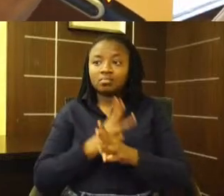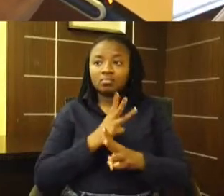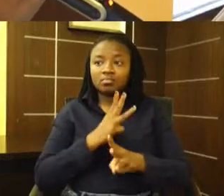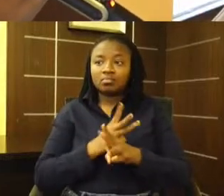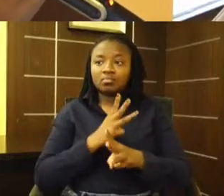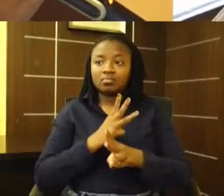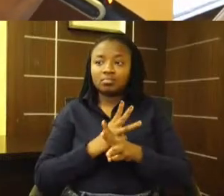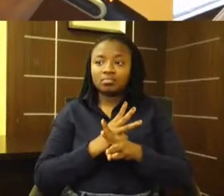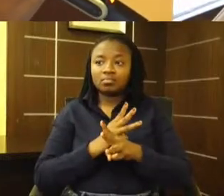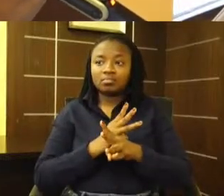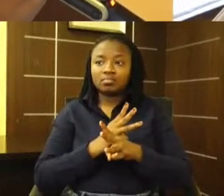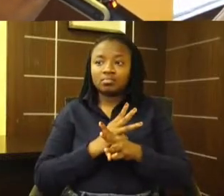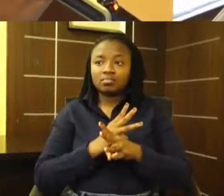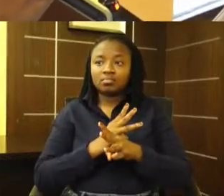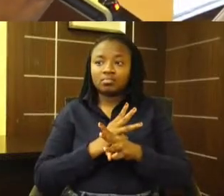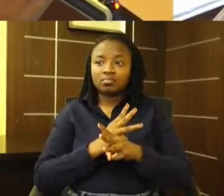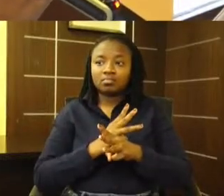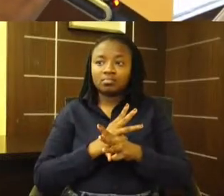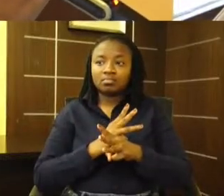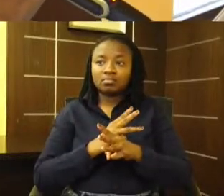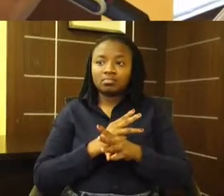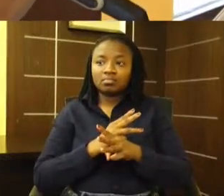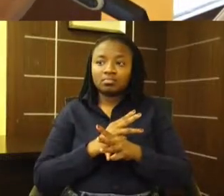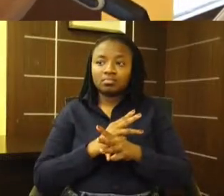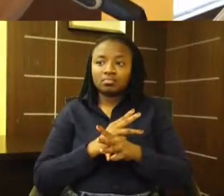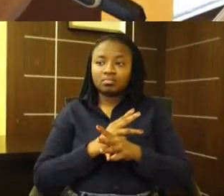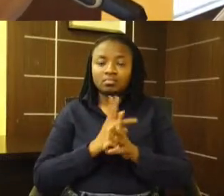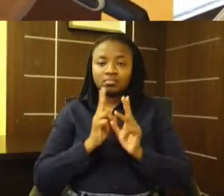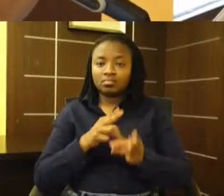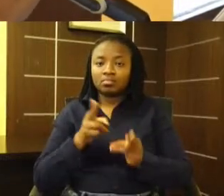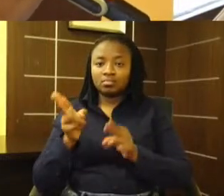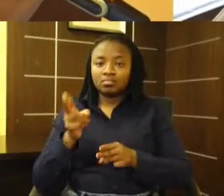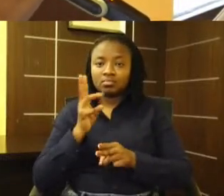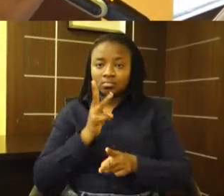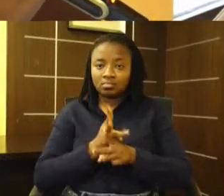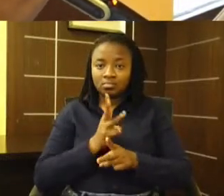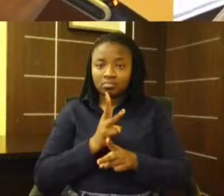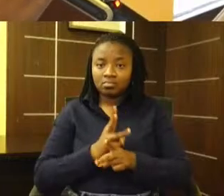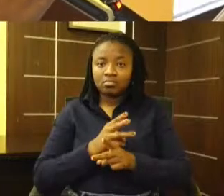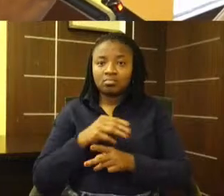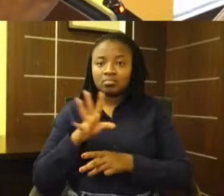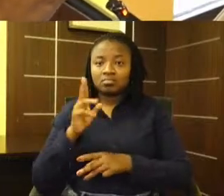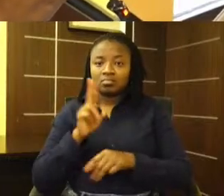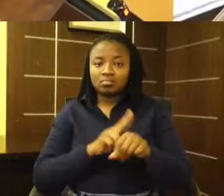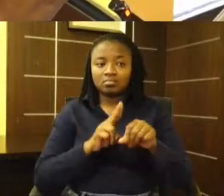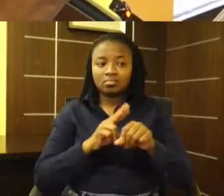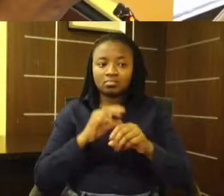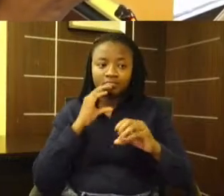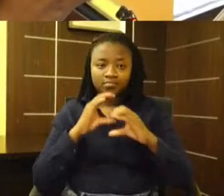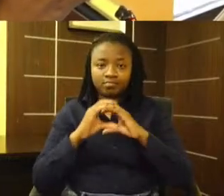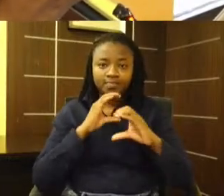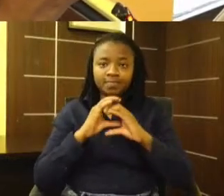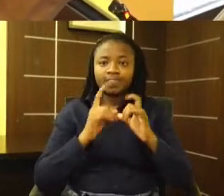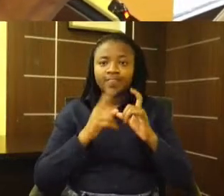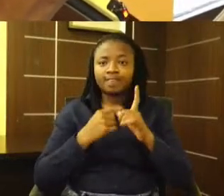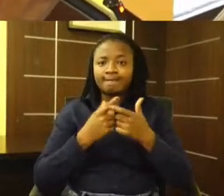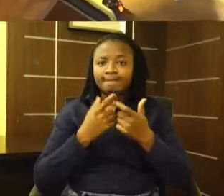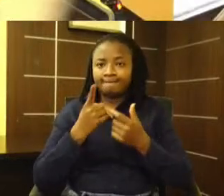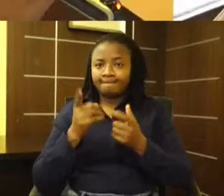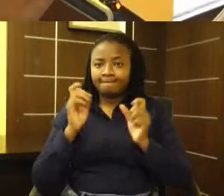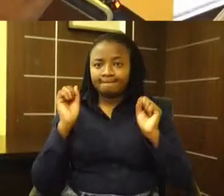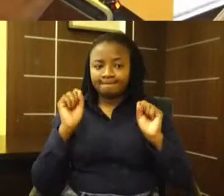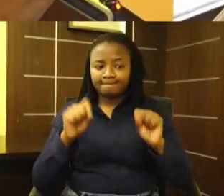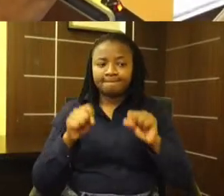use WhatsApp, really, just WhatsApp, your normal WhatsApp for communication, you should be able to